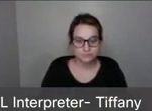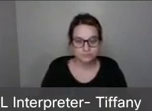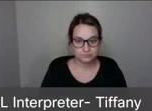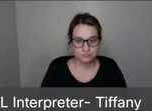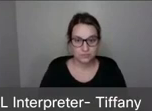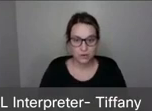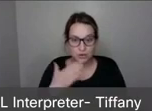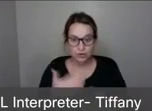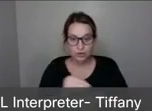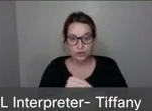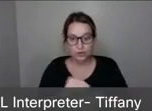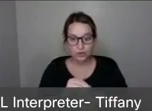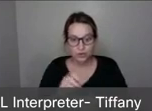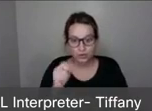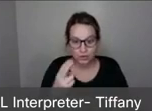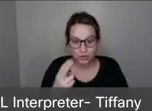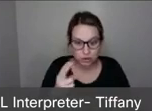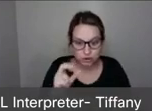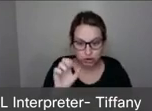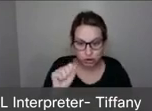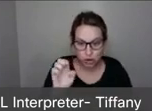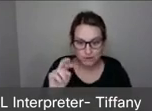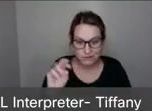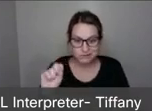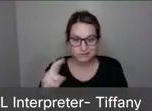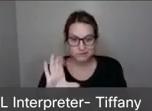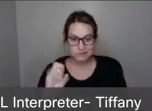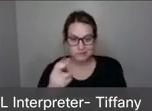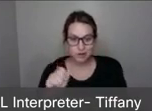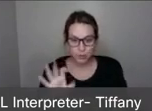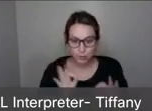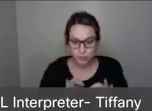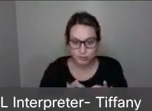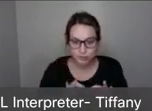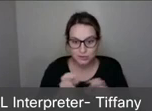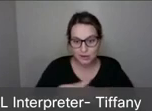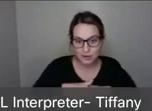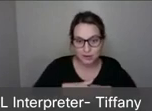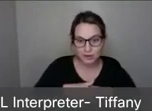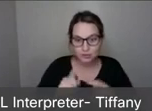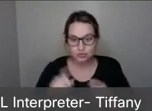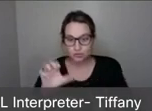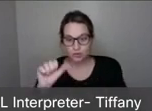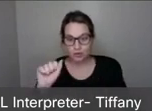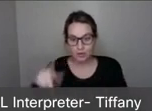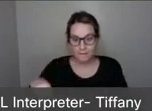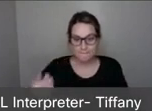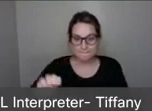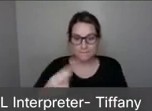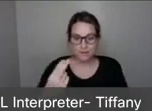Yes, good evening. My name is Sean Sanchez, and I'll just be interpreting English to Apache to